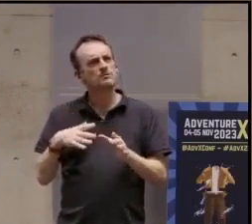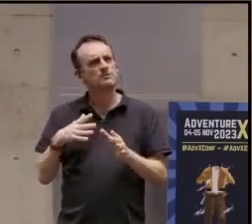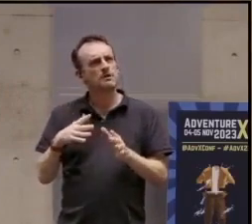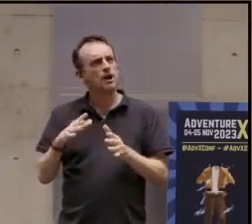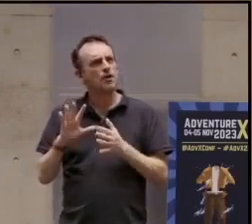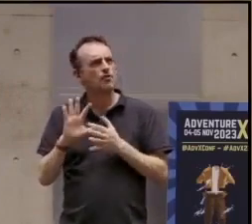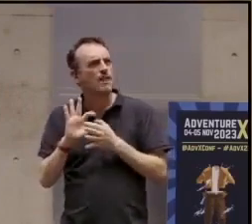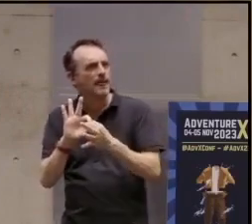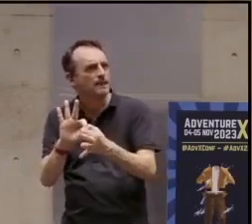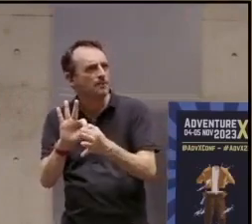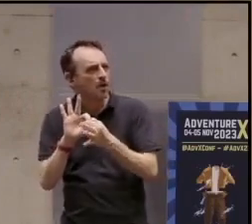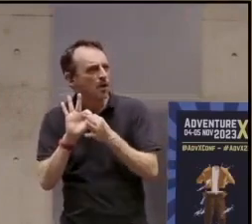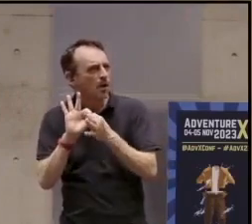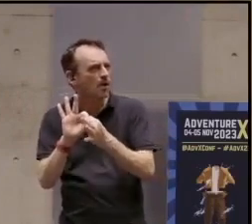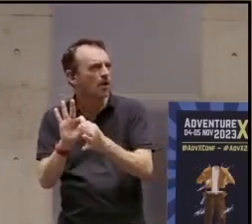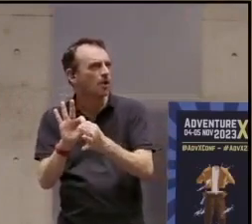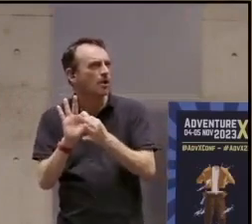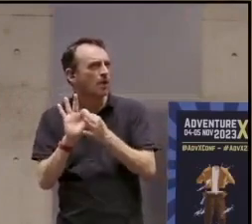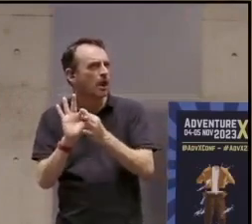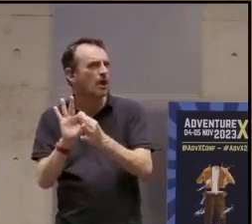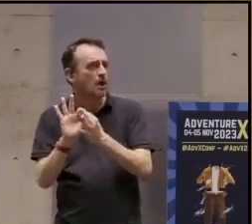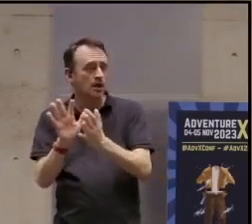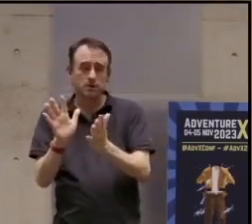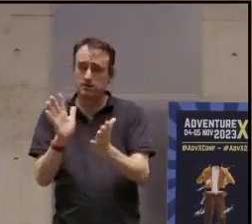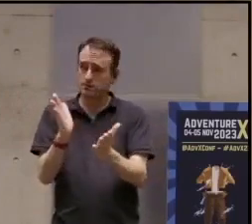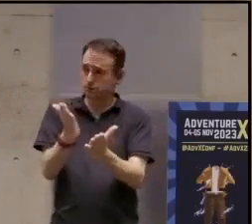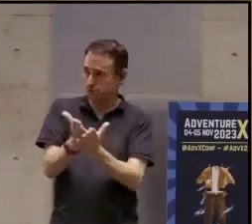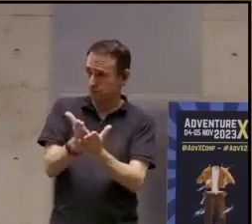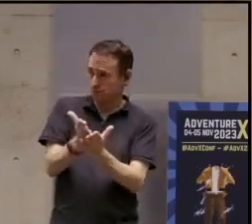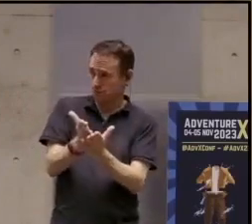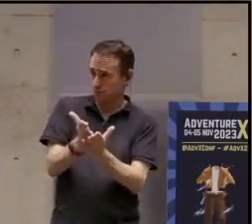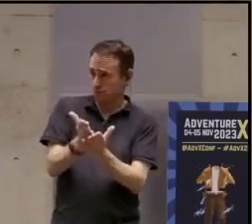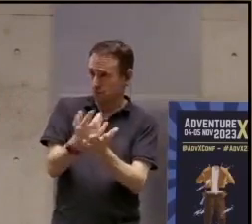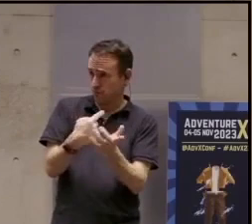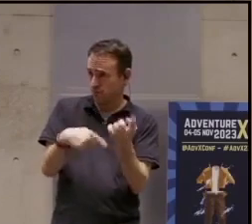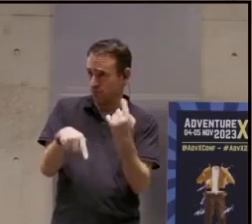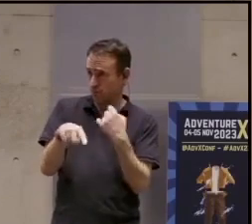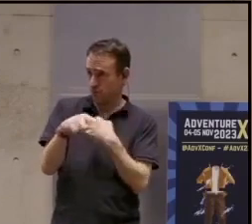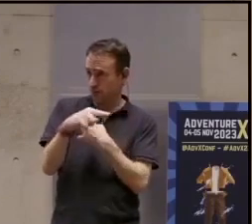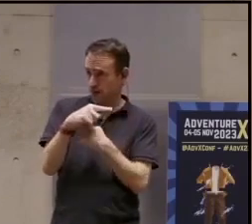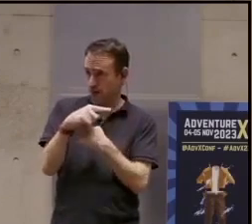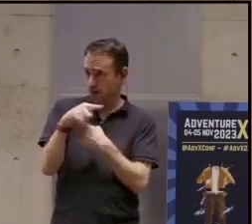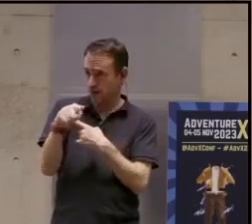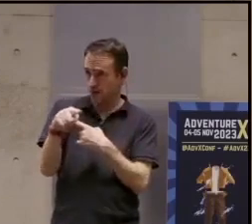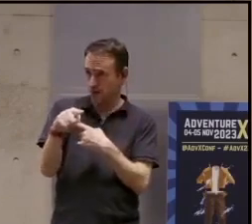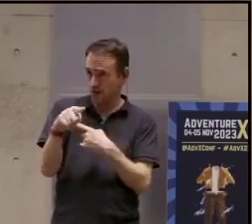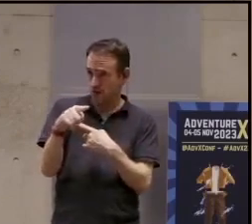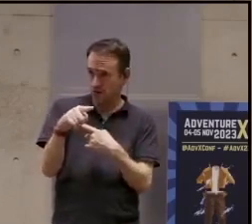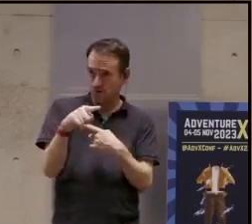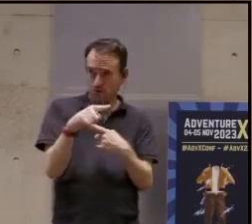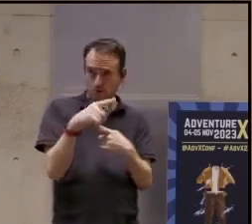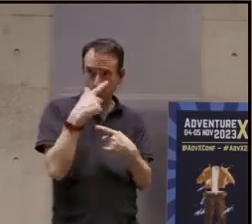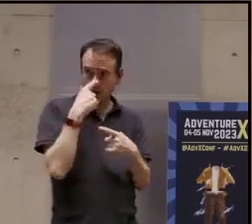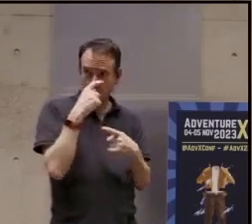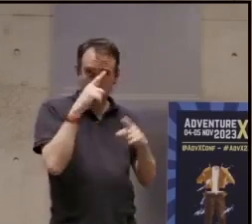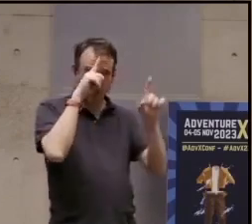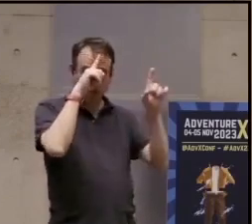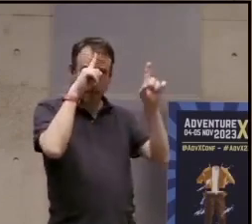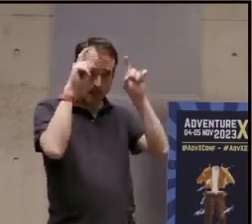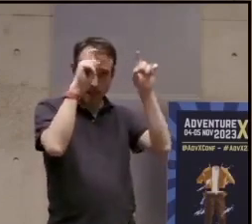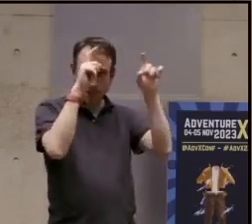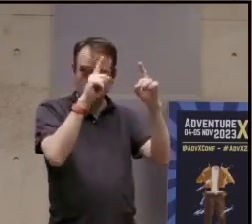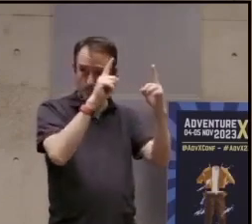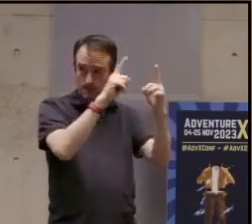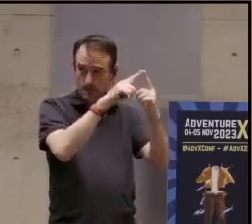because I'm pretty sure most of us will not conduct trains or even encounter aliens, but most of us will have to deal